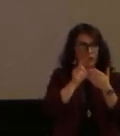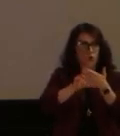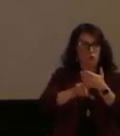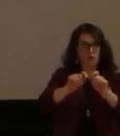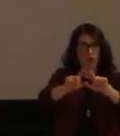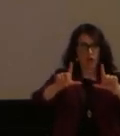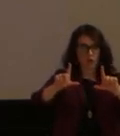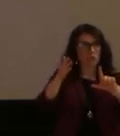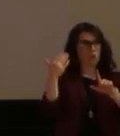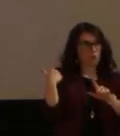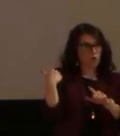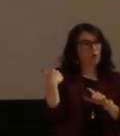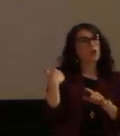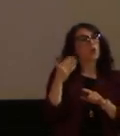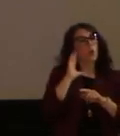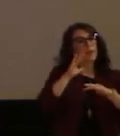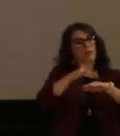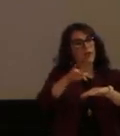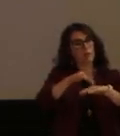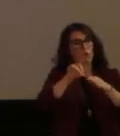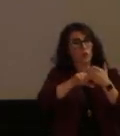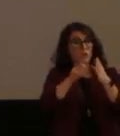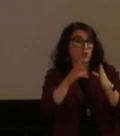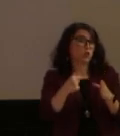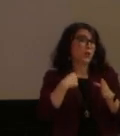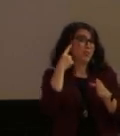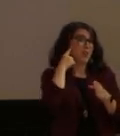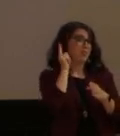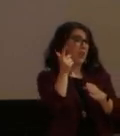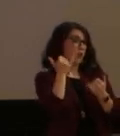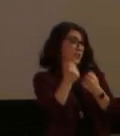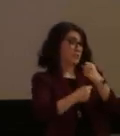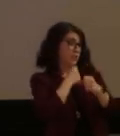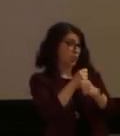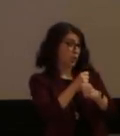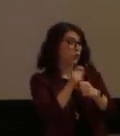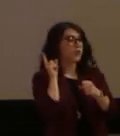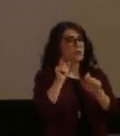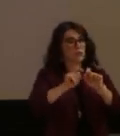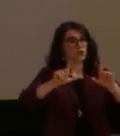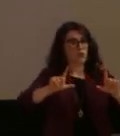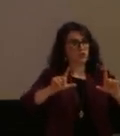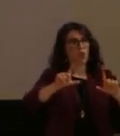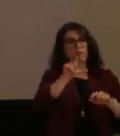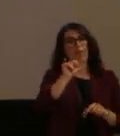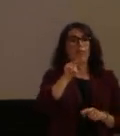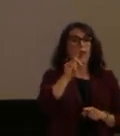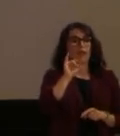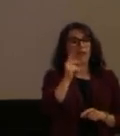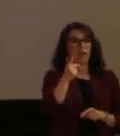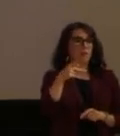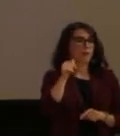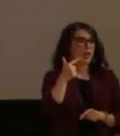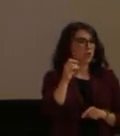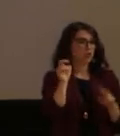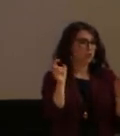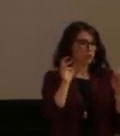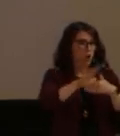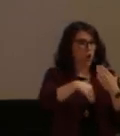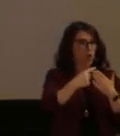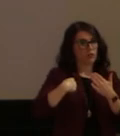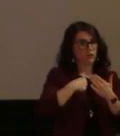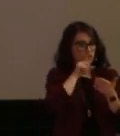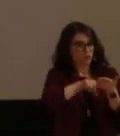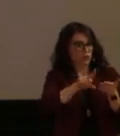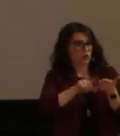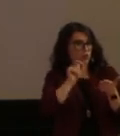be available for researchers later this year. This is a screenshot of the landing page at researchalloftheus.org. And again,